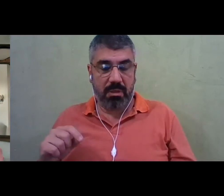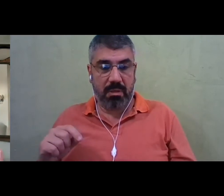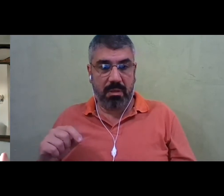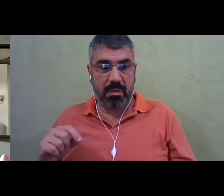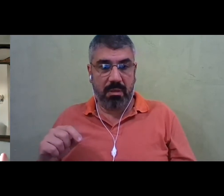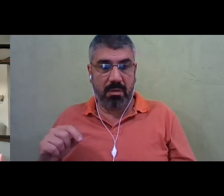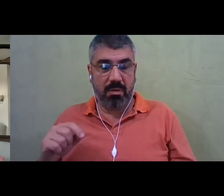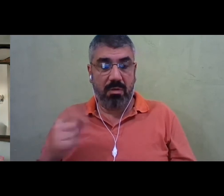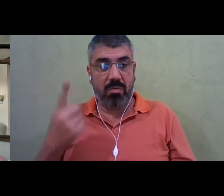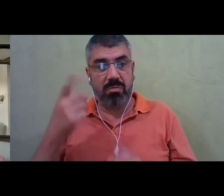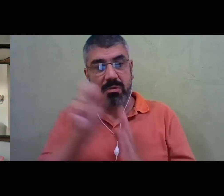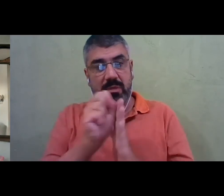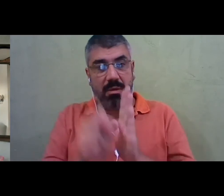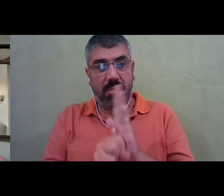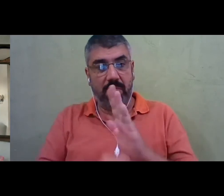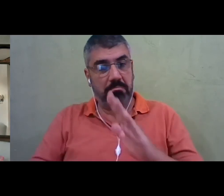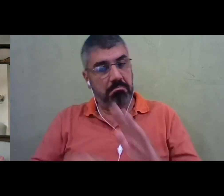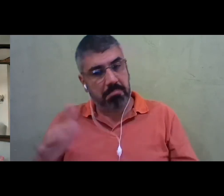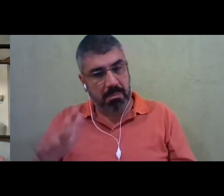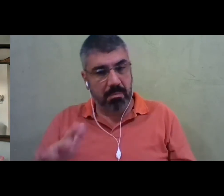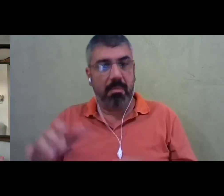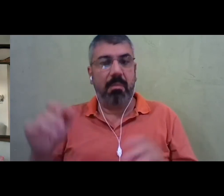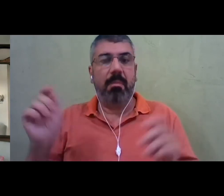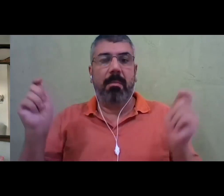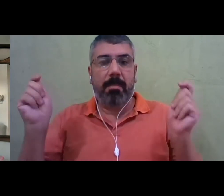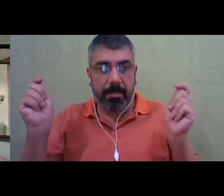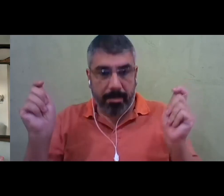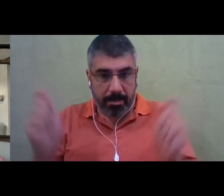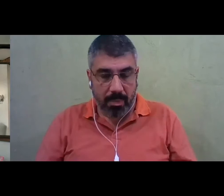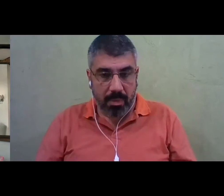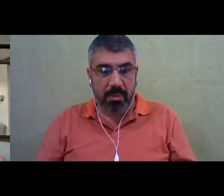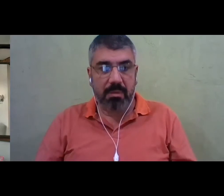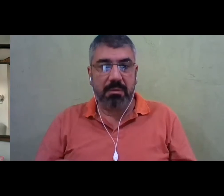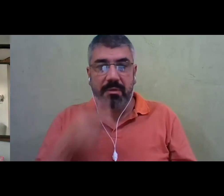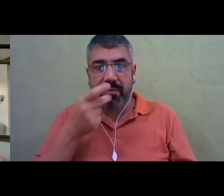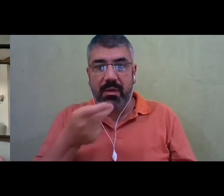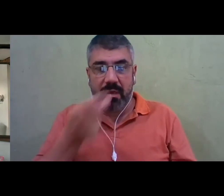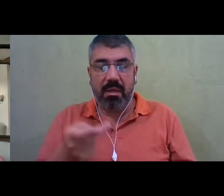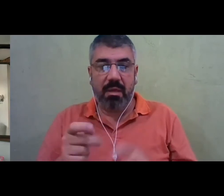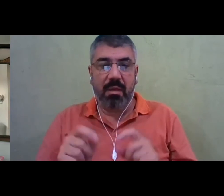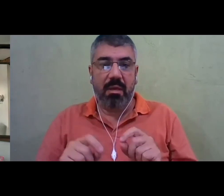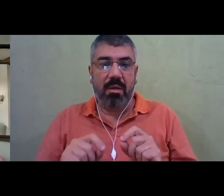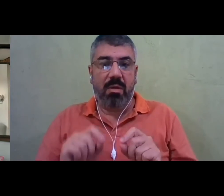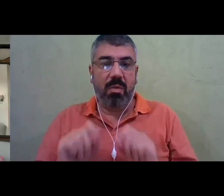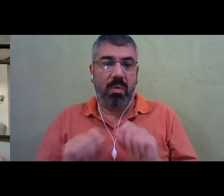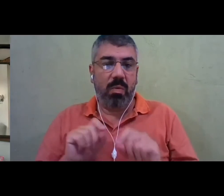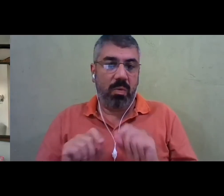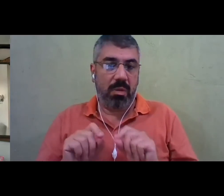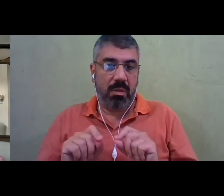their century. That's over, right? They don't any longer control the world. Their principal